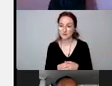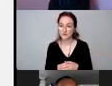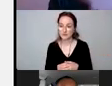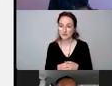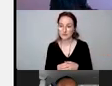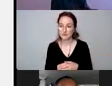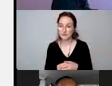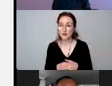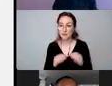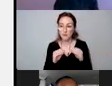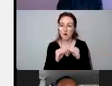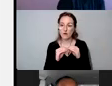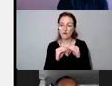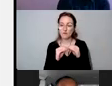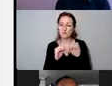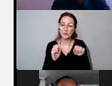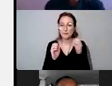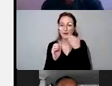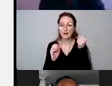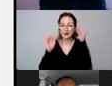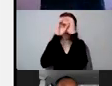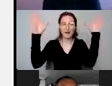like more fully.